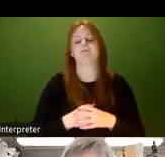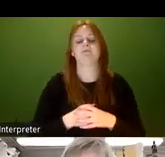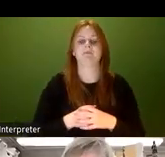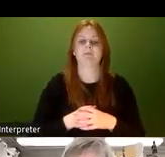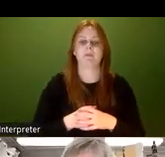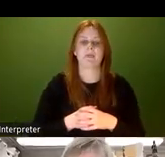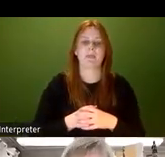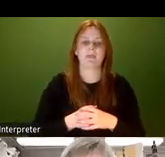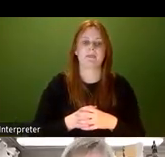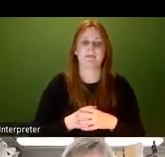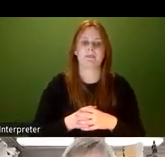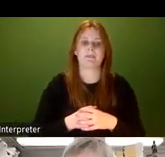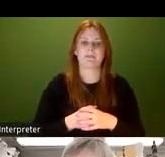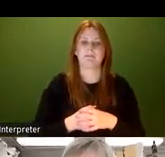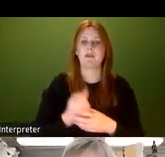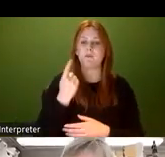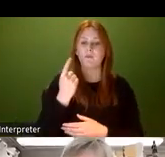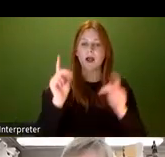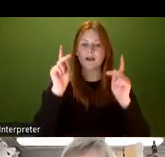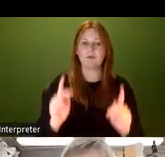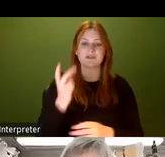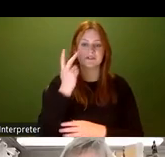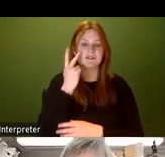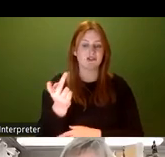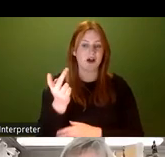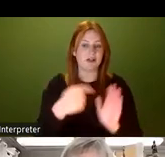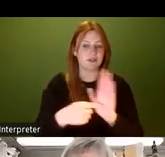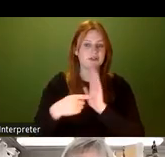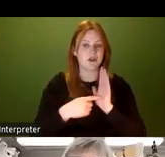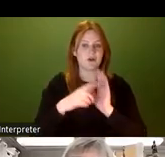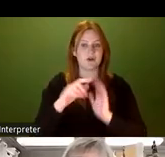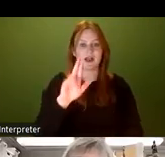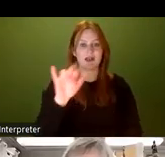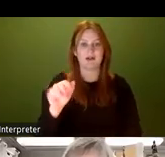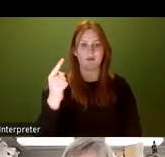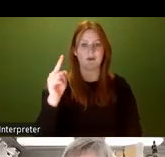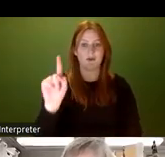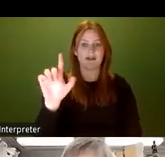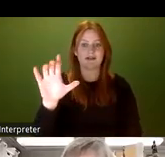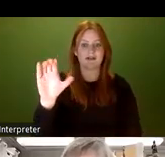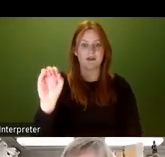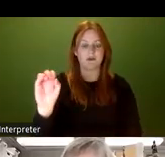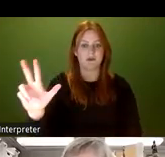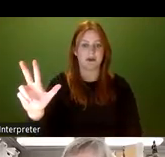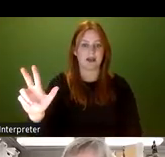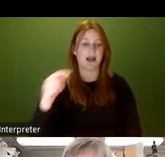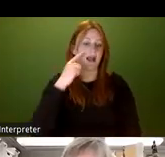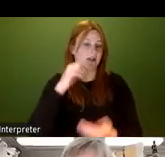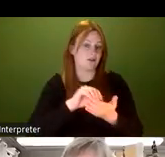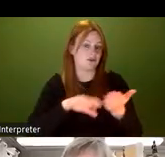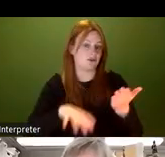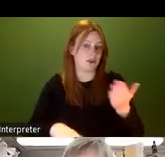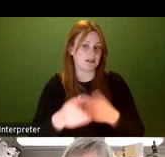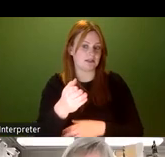lone person managed to see the show at Gallery 1C03. I believe a student